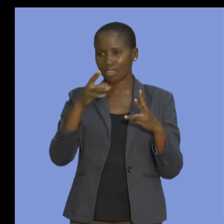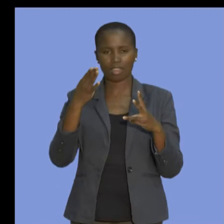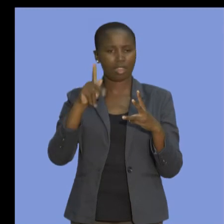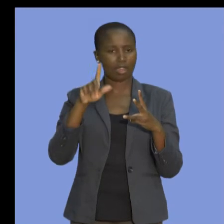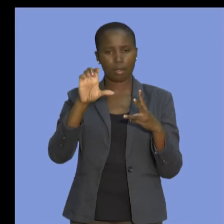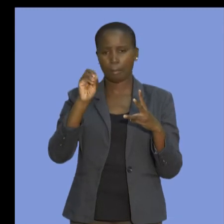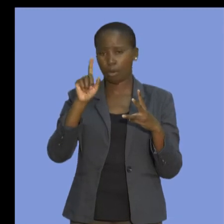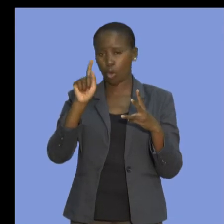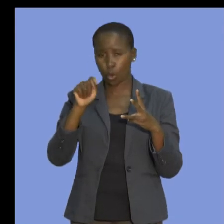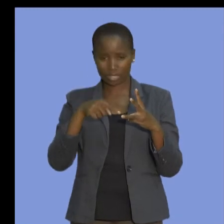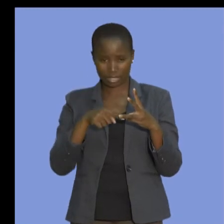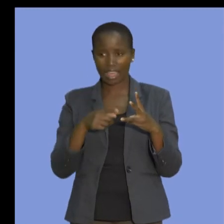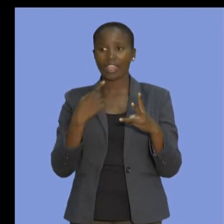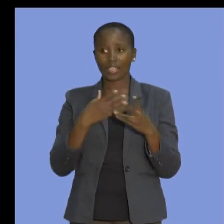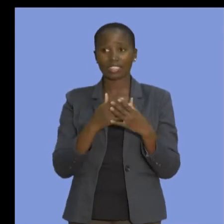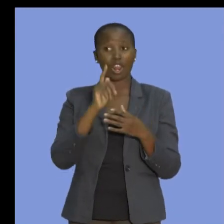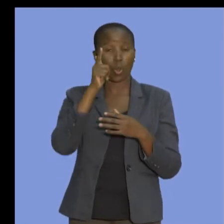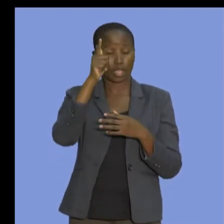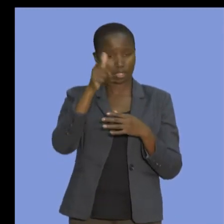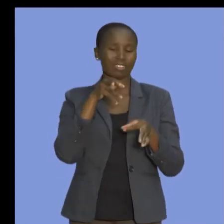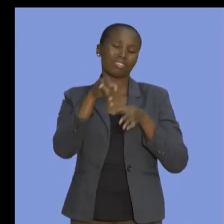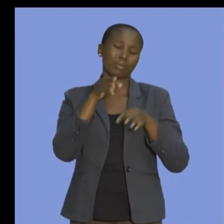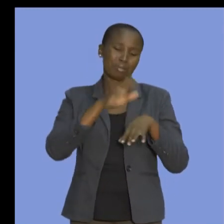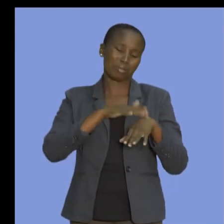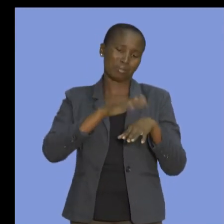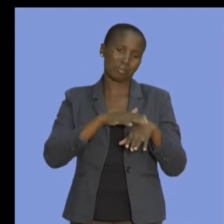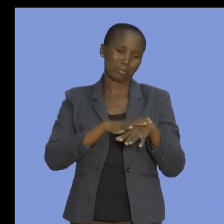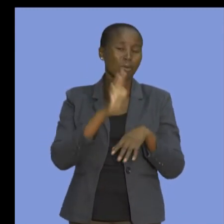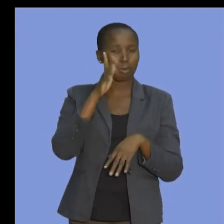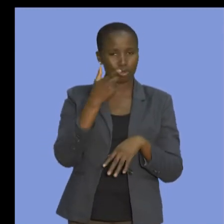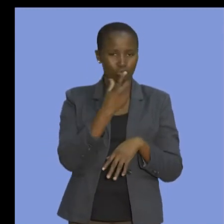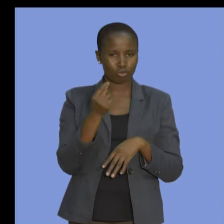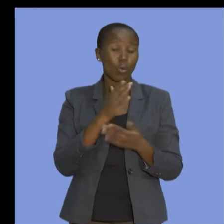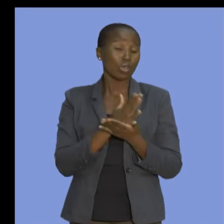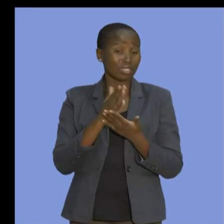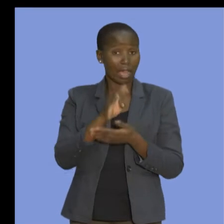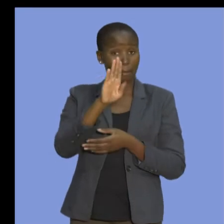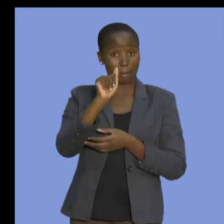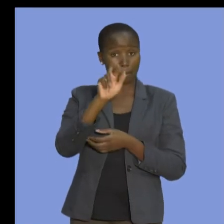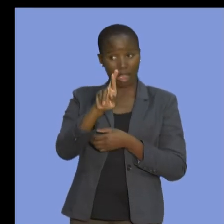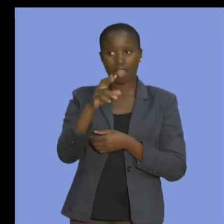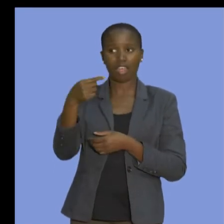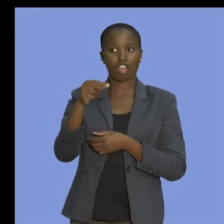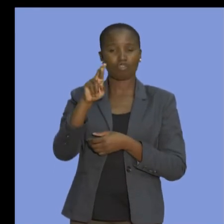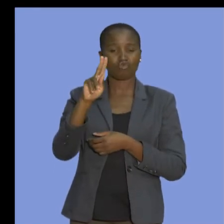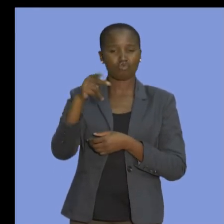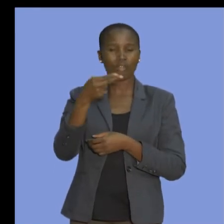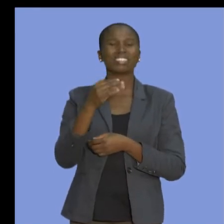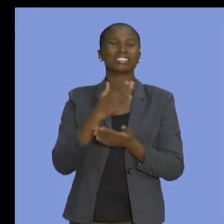defined later. All the bar graphs, some you might be familiar with, and the Whisker plot.